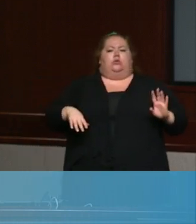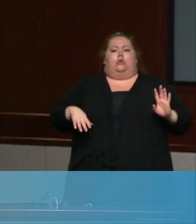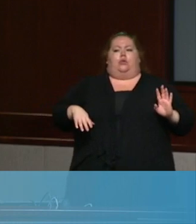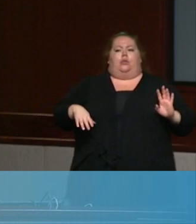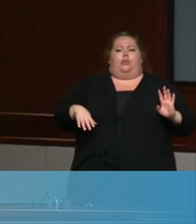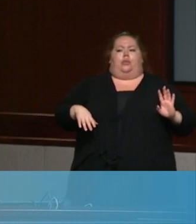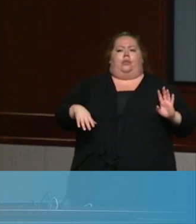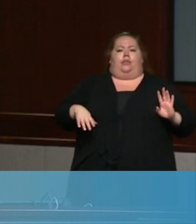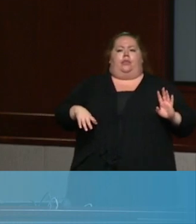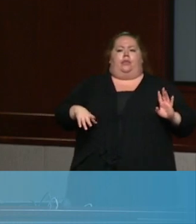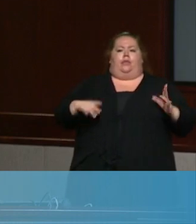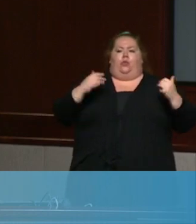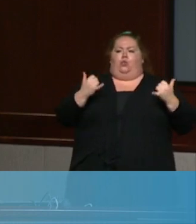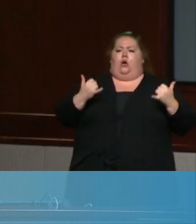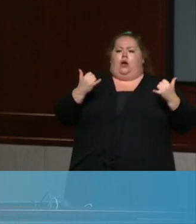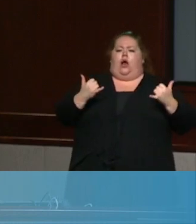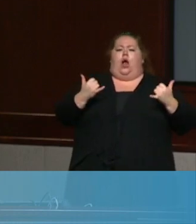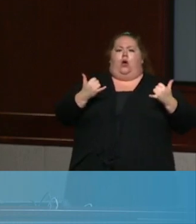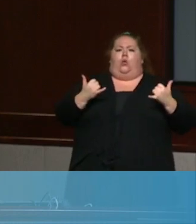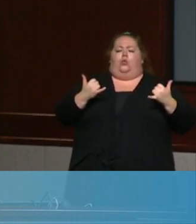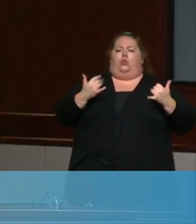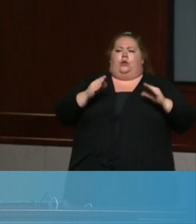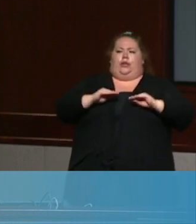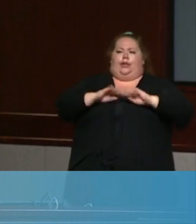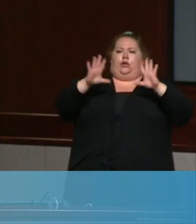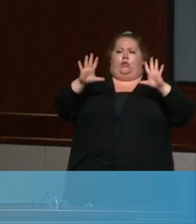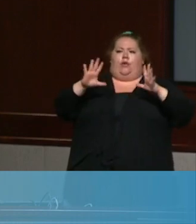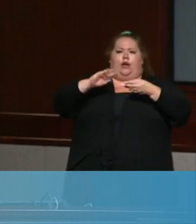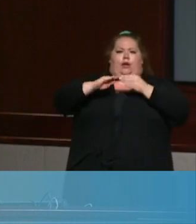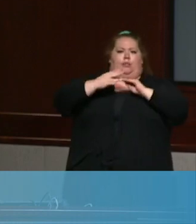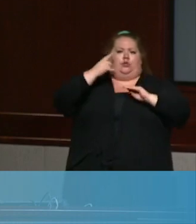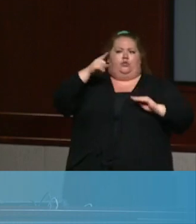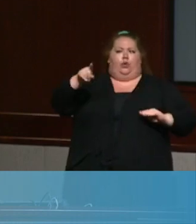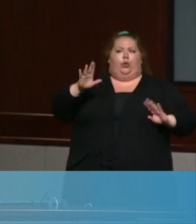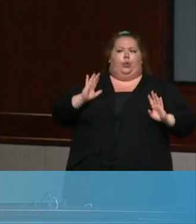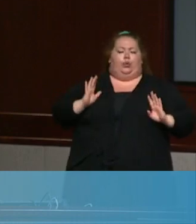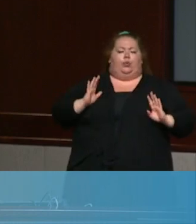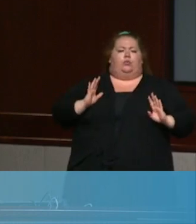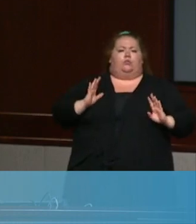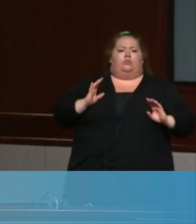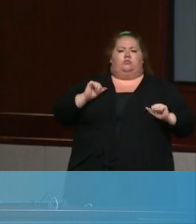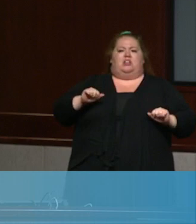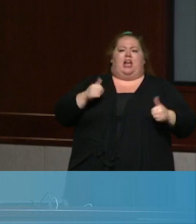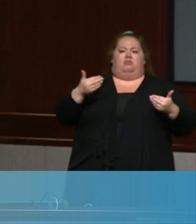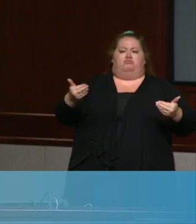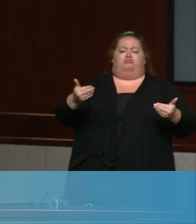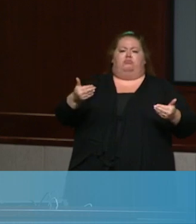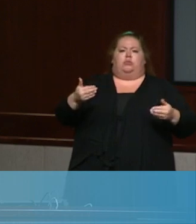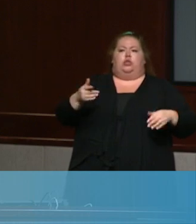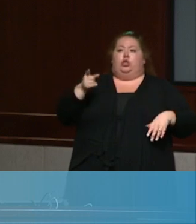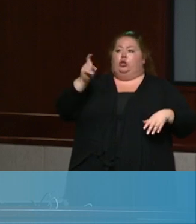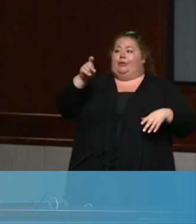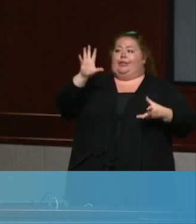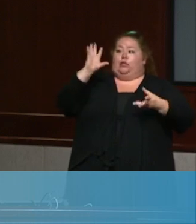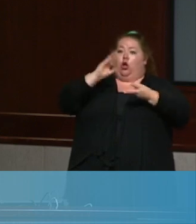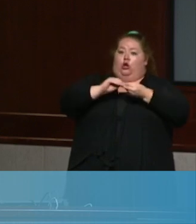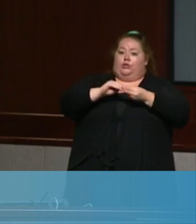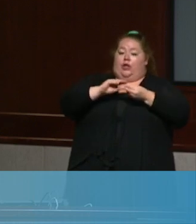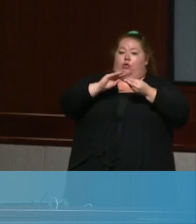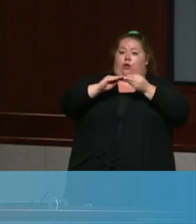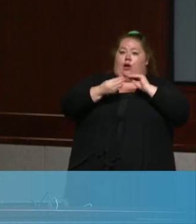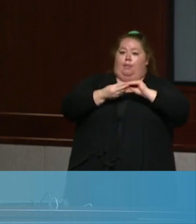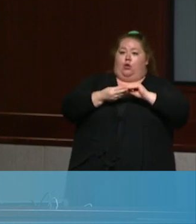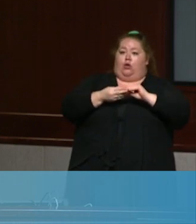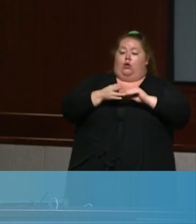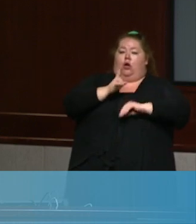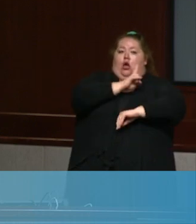So we're making sure we have clear numbers for you, and then we can reiterate that. So you need the total number of hospital